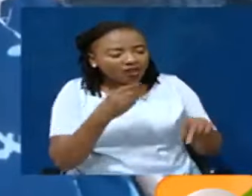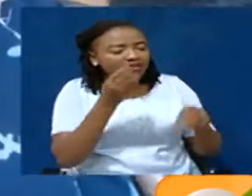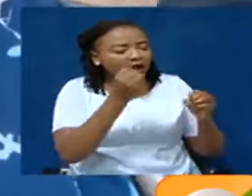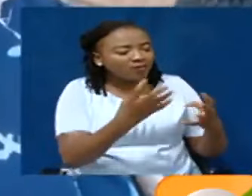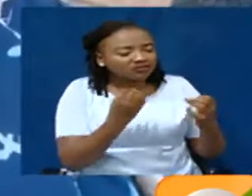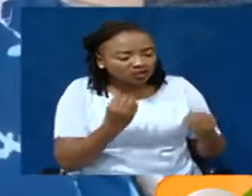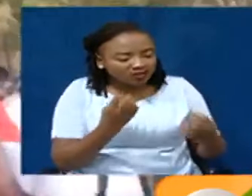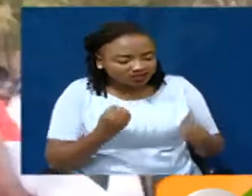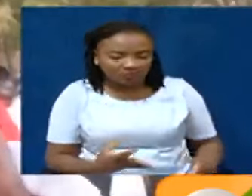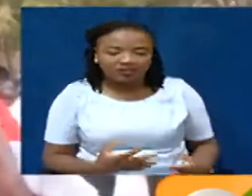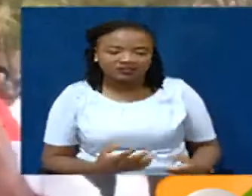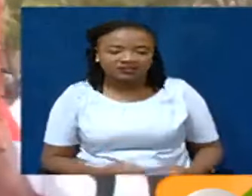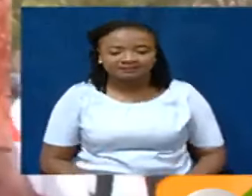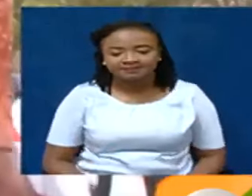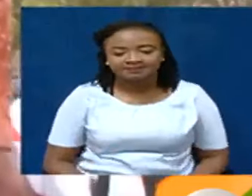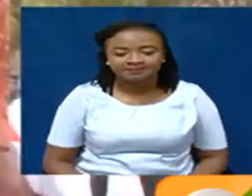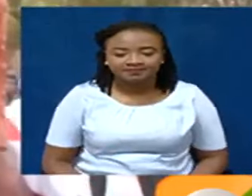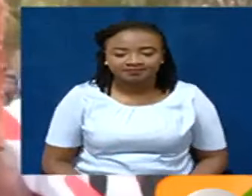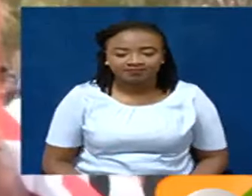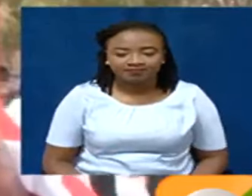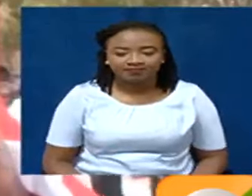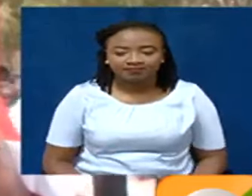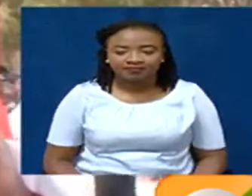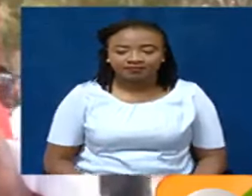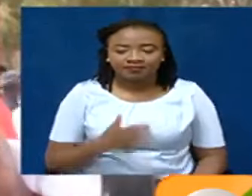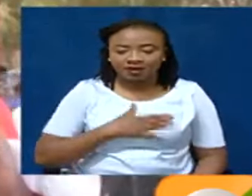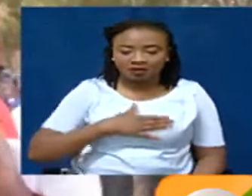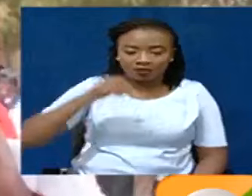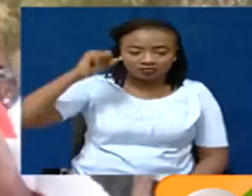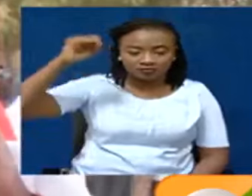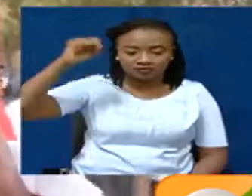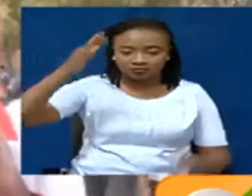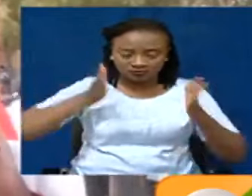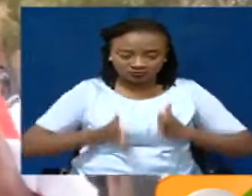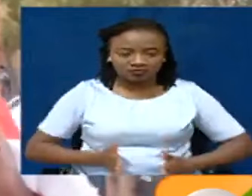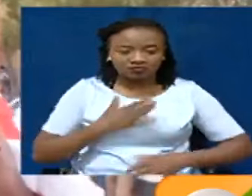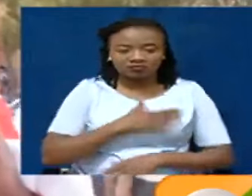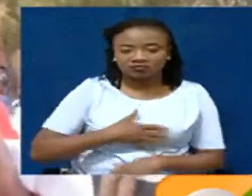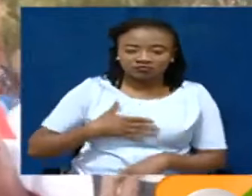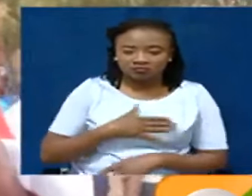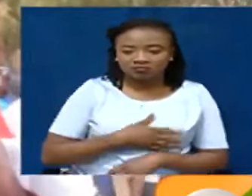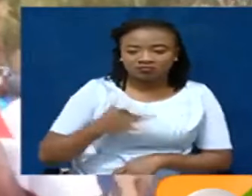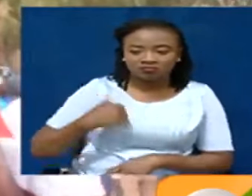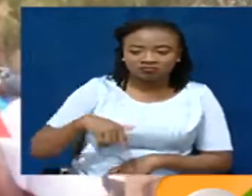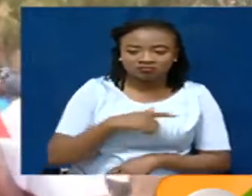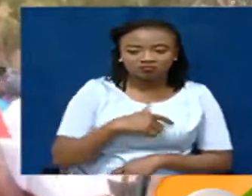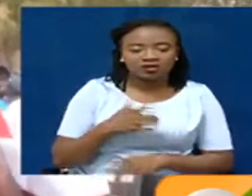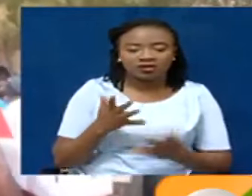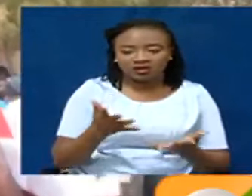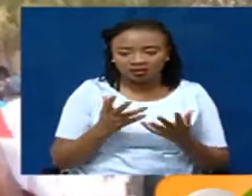their expense. Wanasiasa wetu, kwa nini basi tusifungue namna ya kufanyia